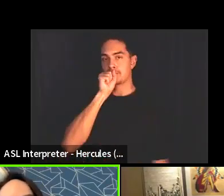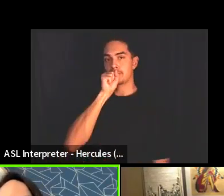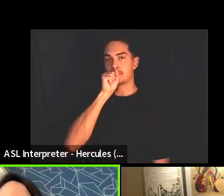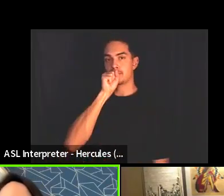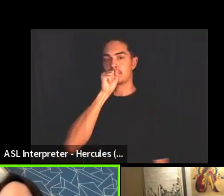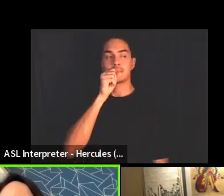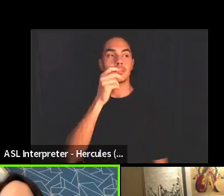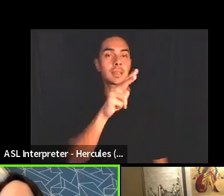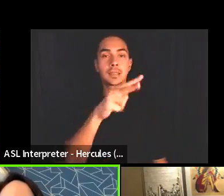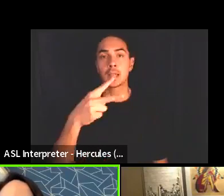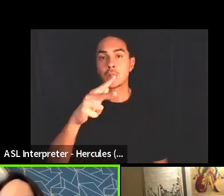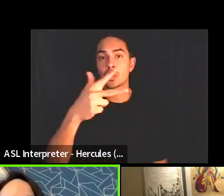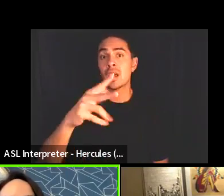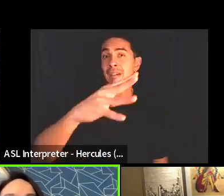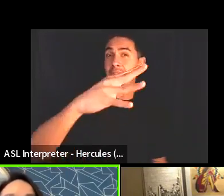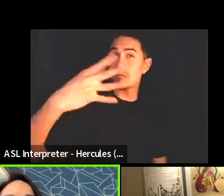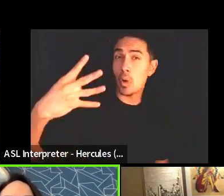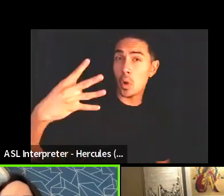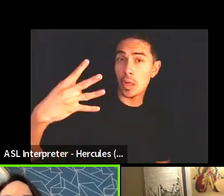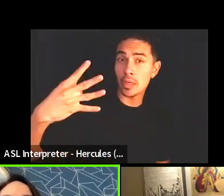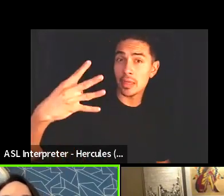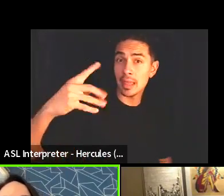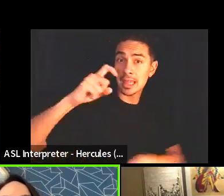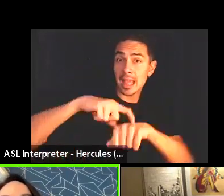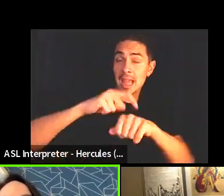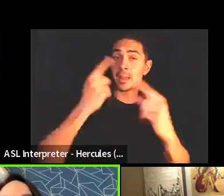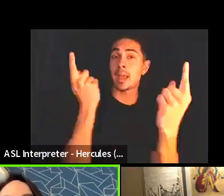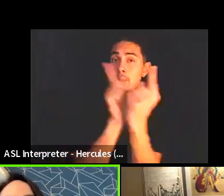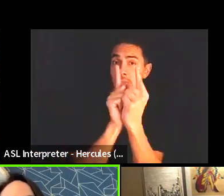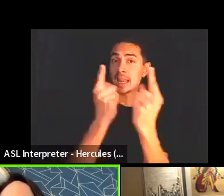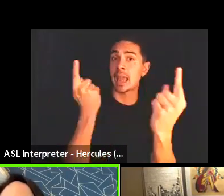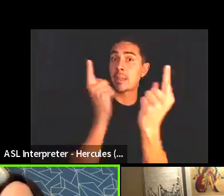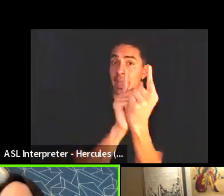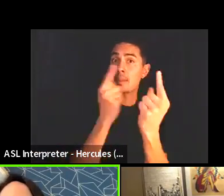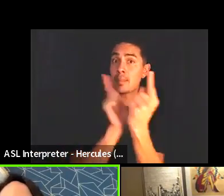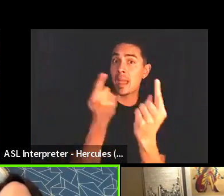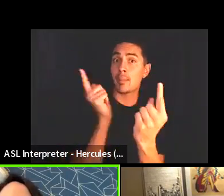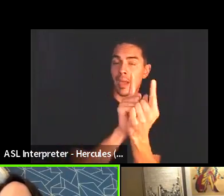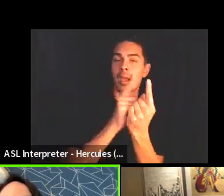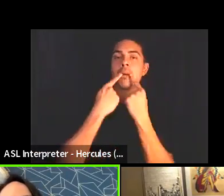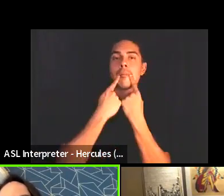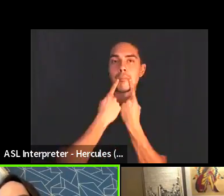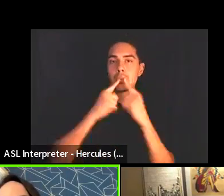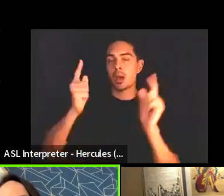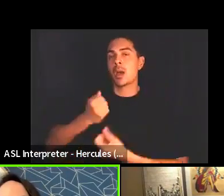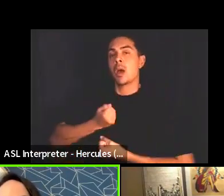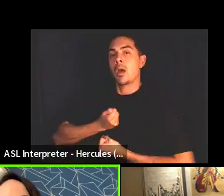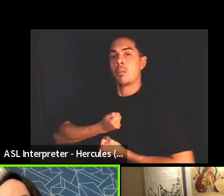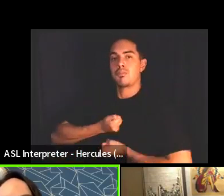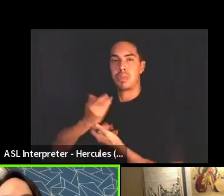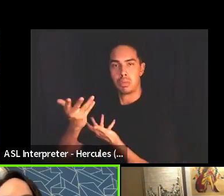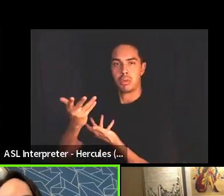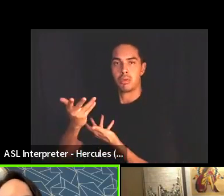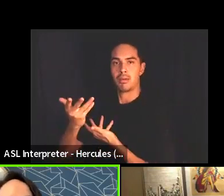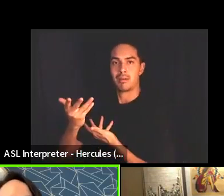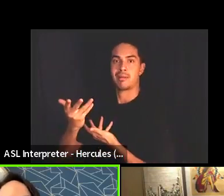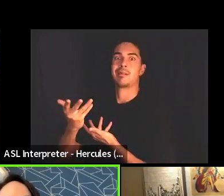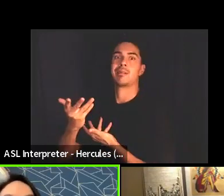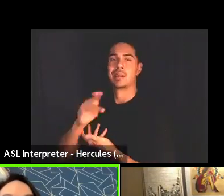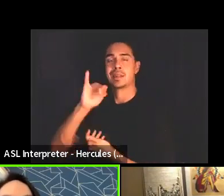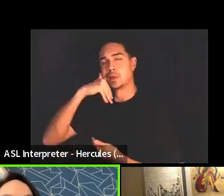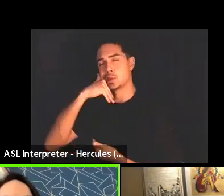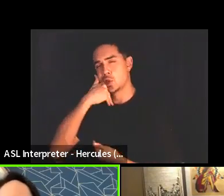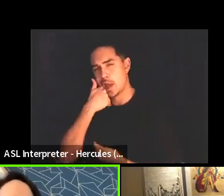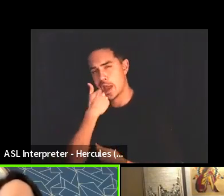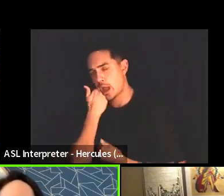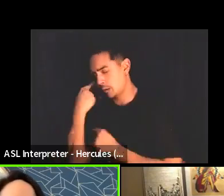the fourth time that they finally told, and they're carrying all the shame of all of those things that happened,